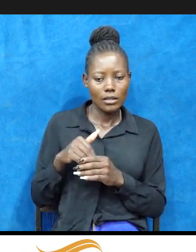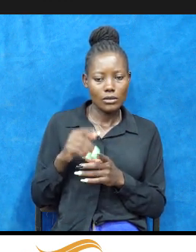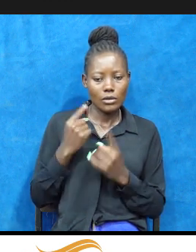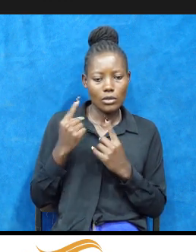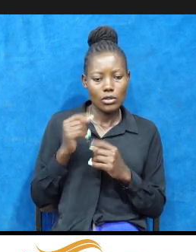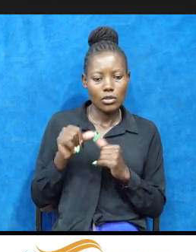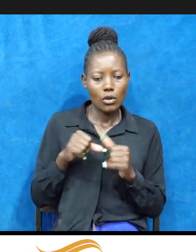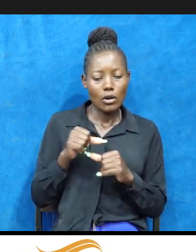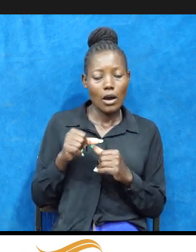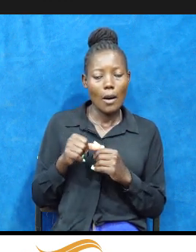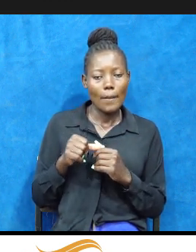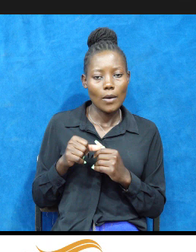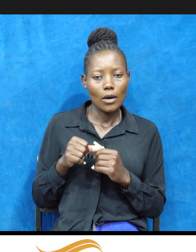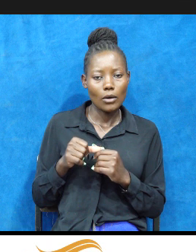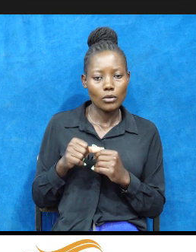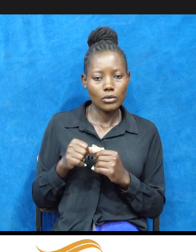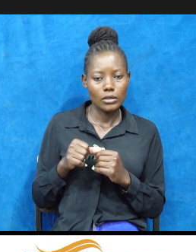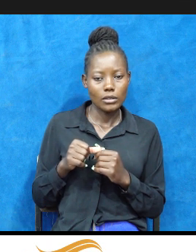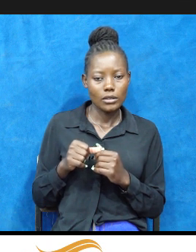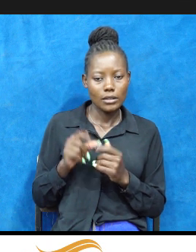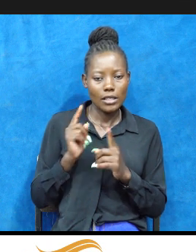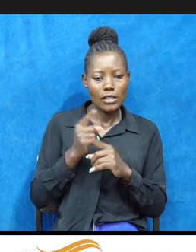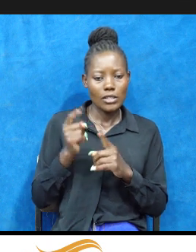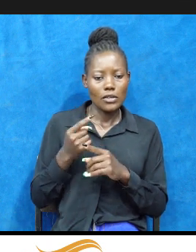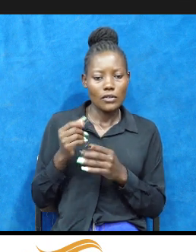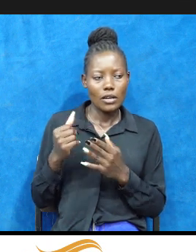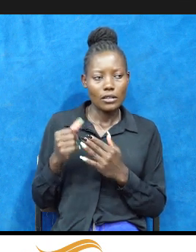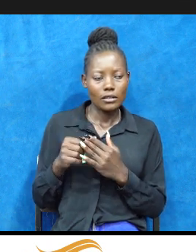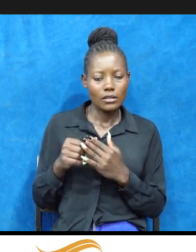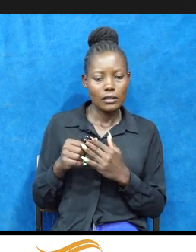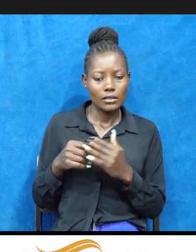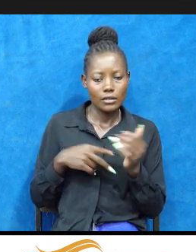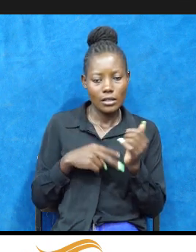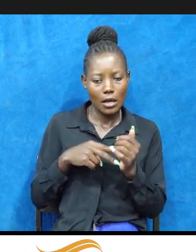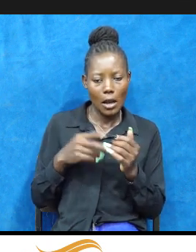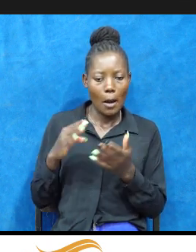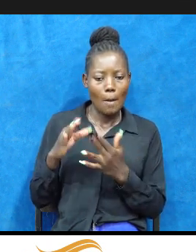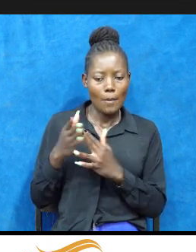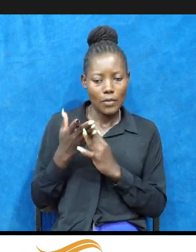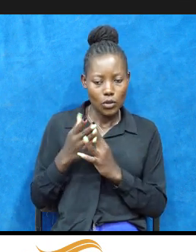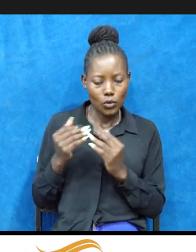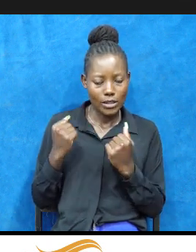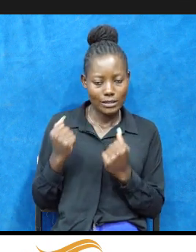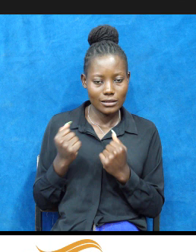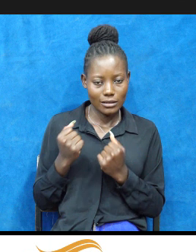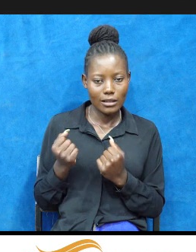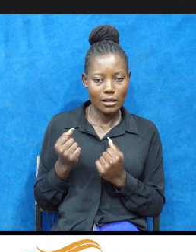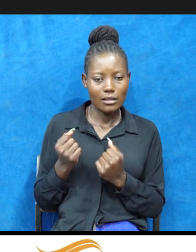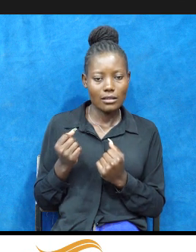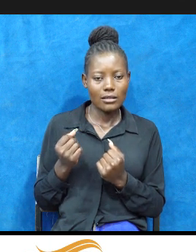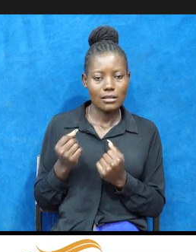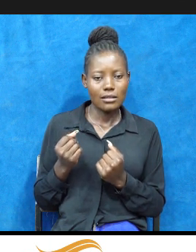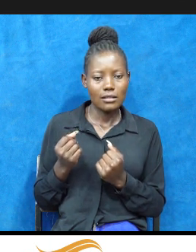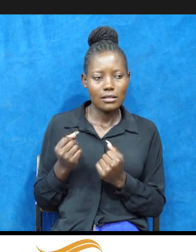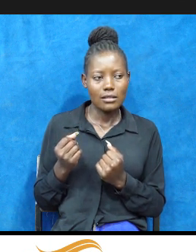about bridging the gap. This bridges the gap between strength and that